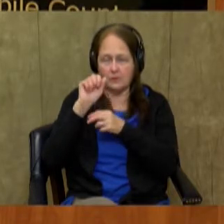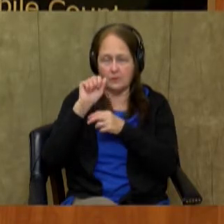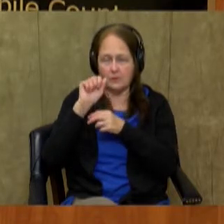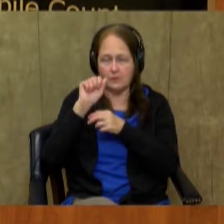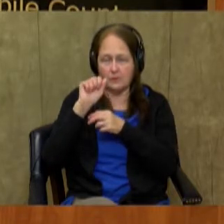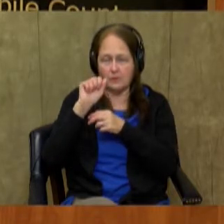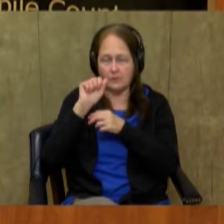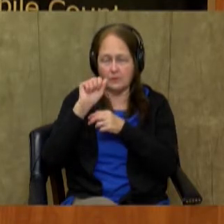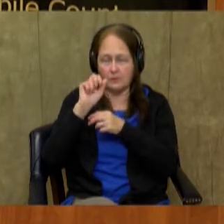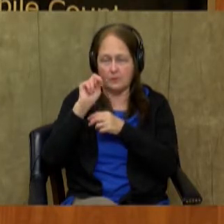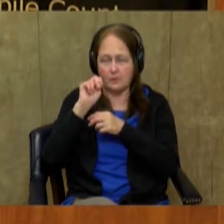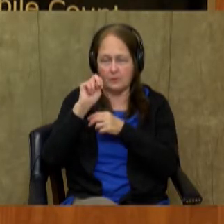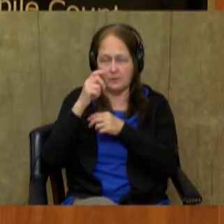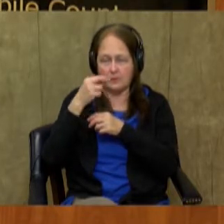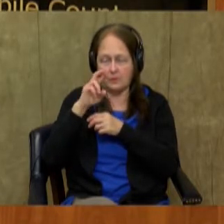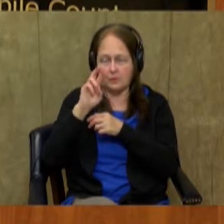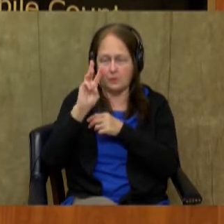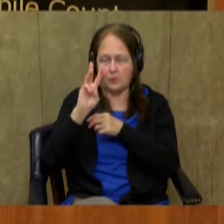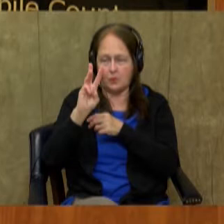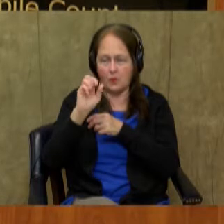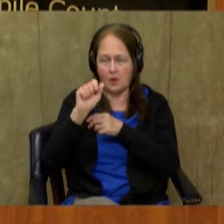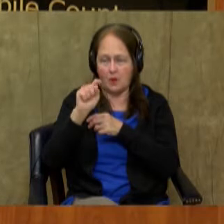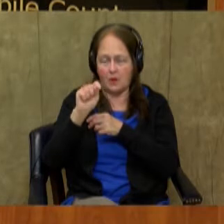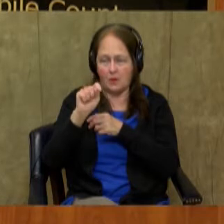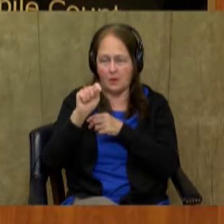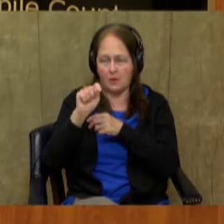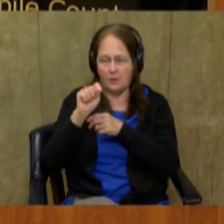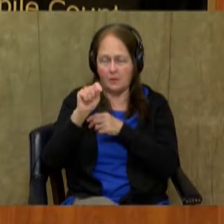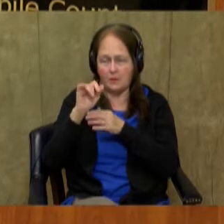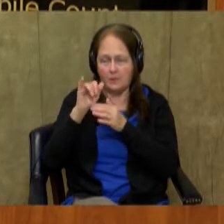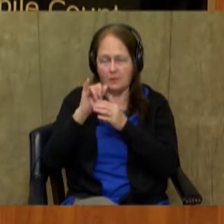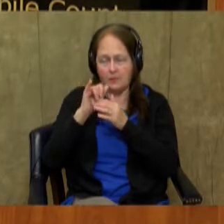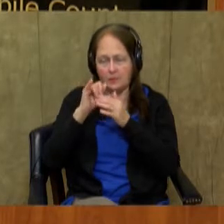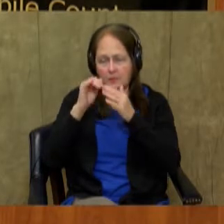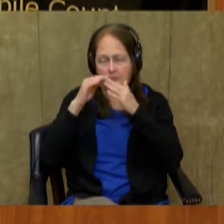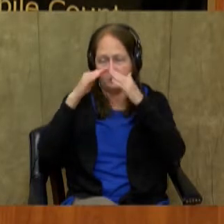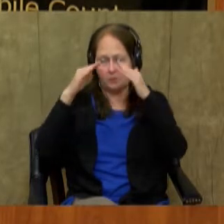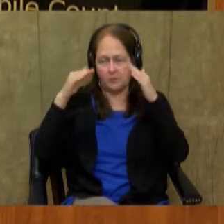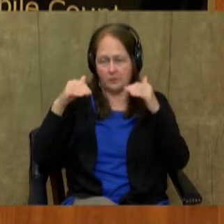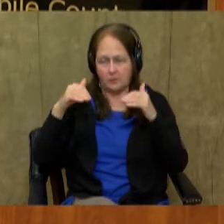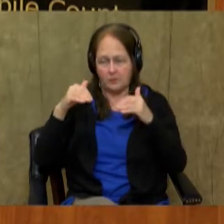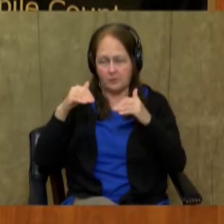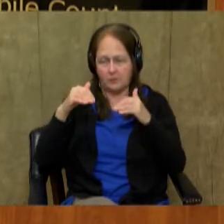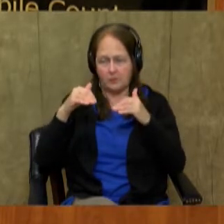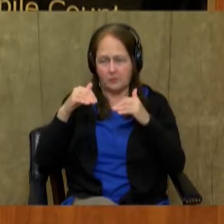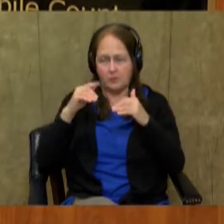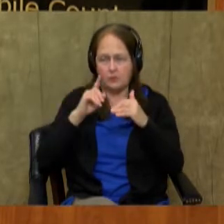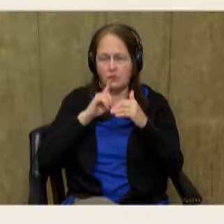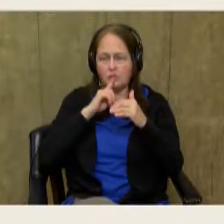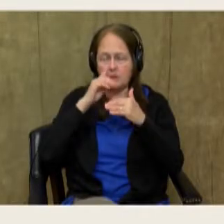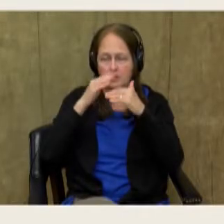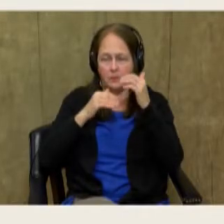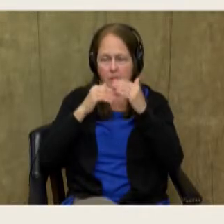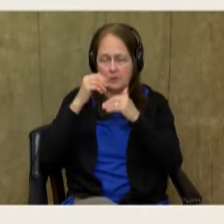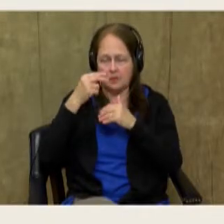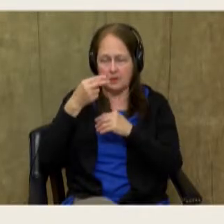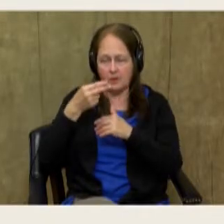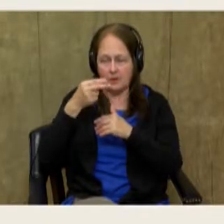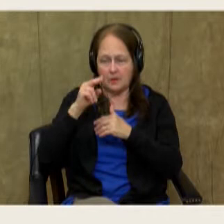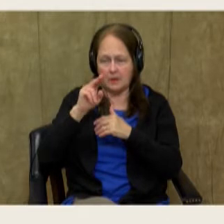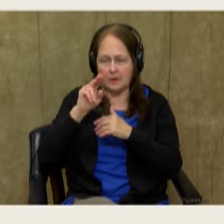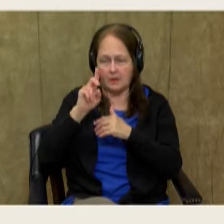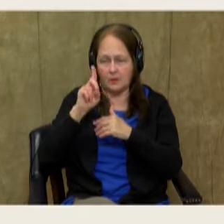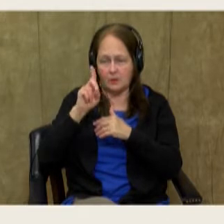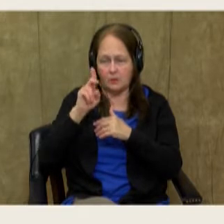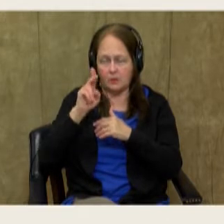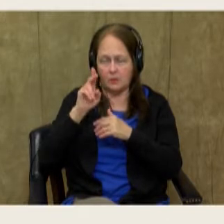Wat. This is a temple complex in Cambodia. It was originally built as a Hindu temple. It